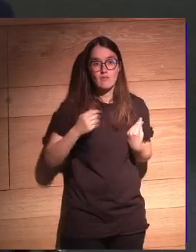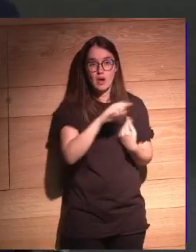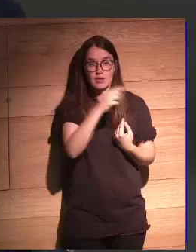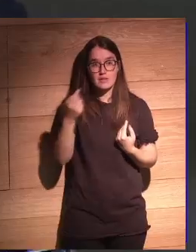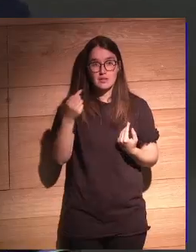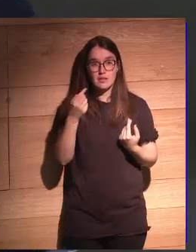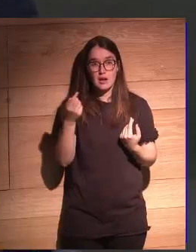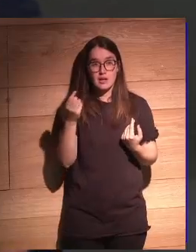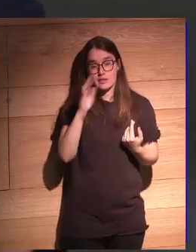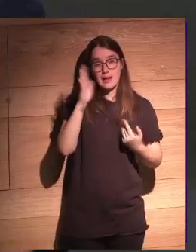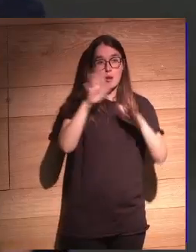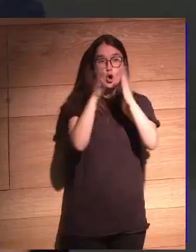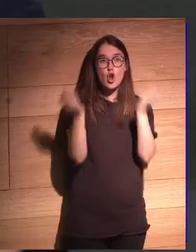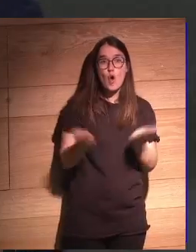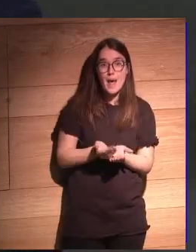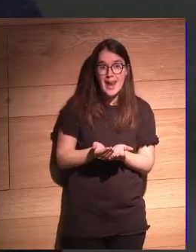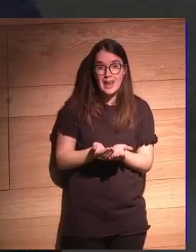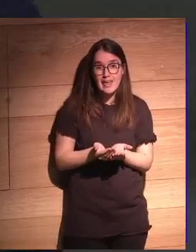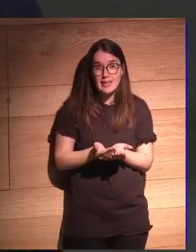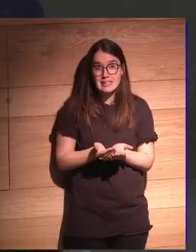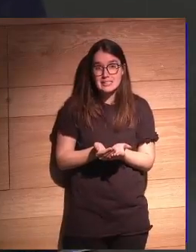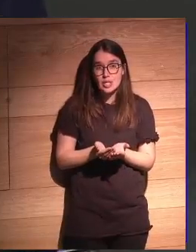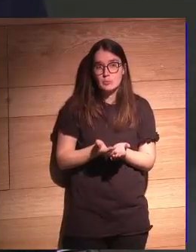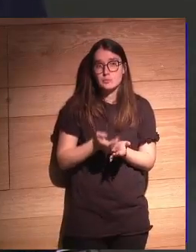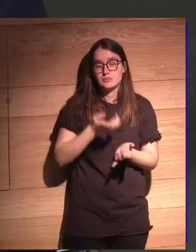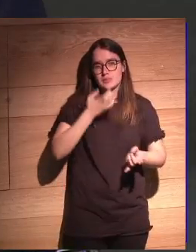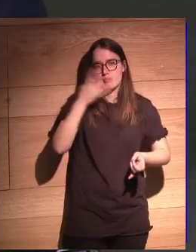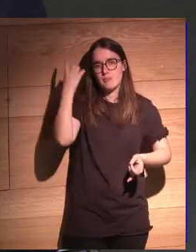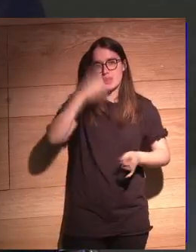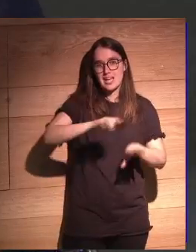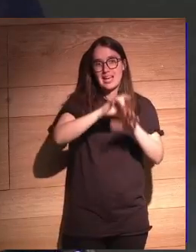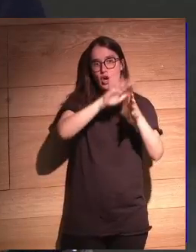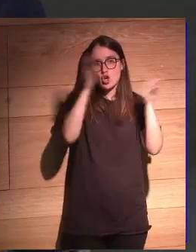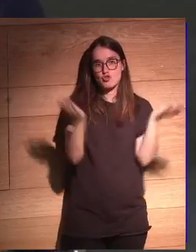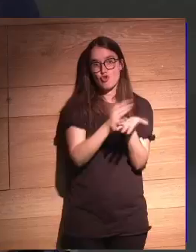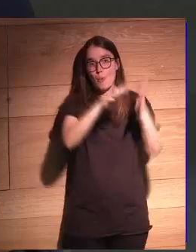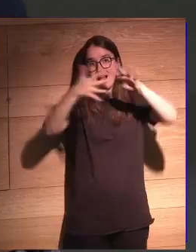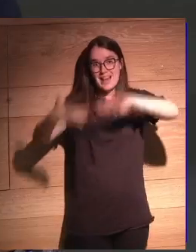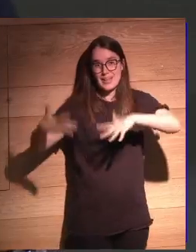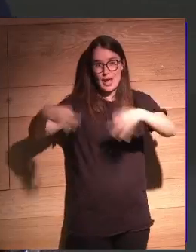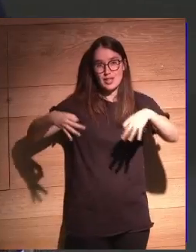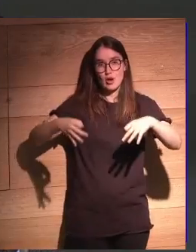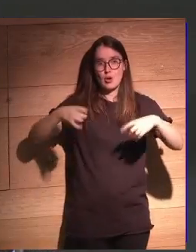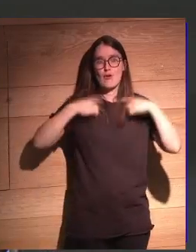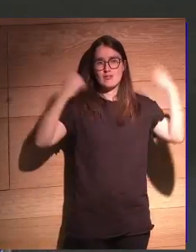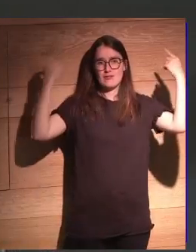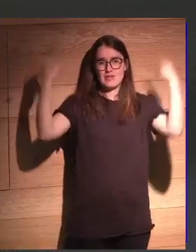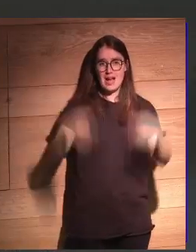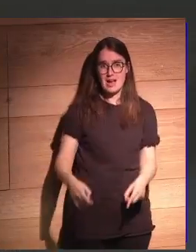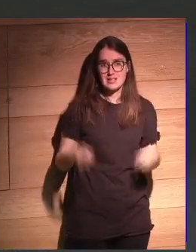It's called "The Best Investment for the Global Elites," as if we didn't know that globalization